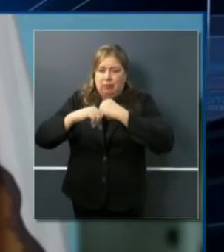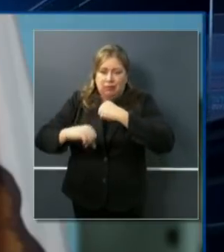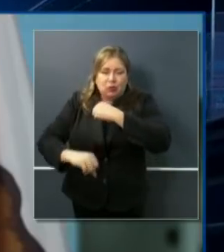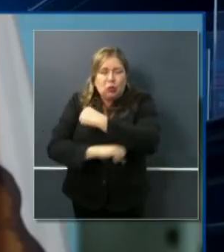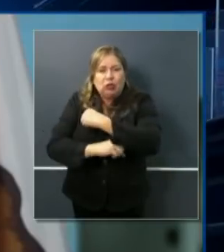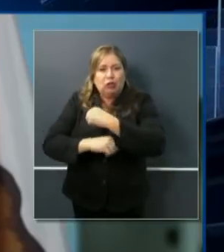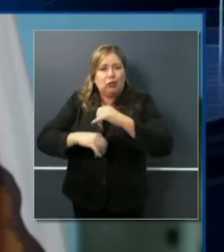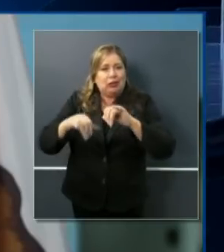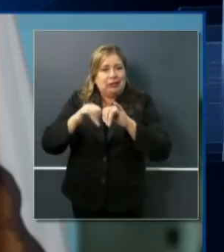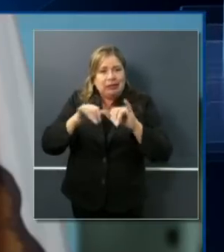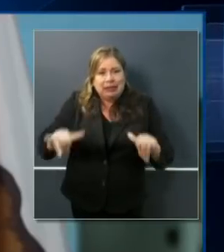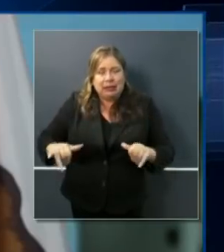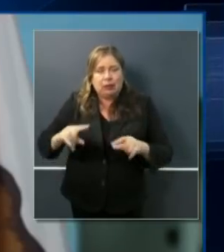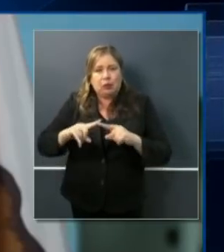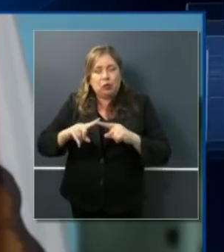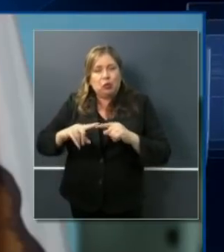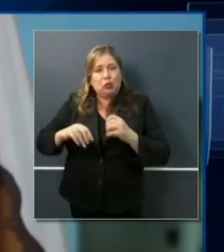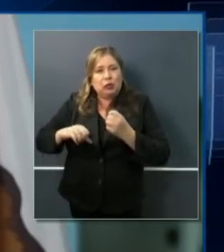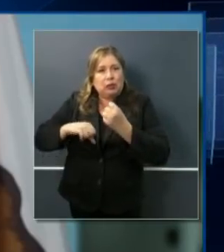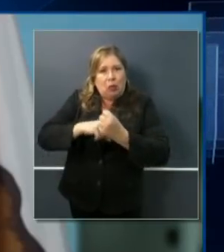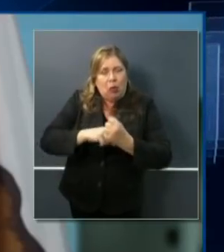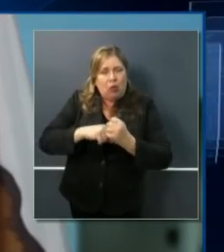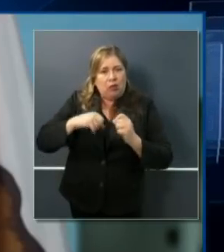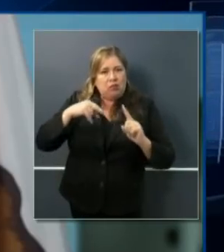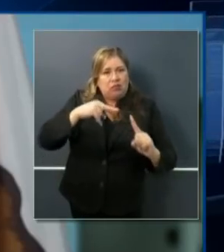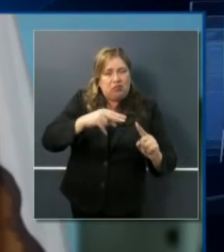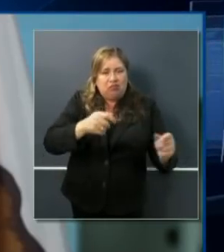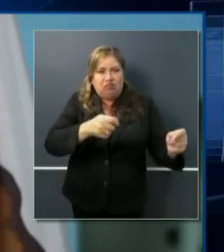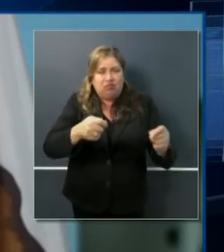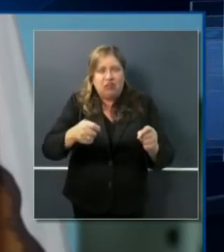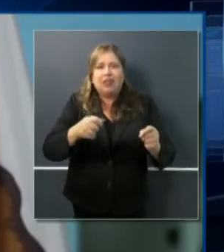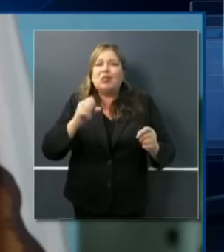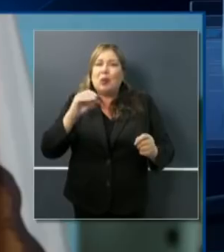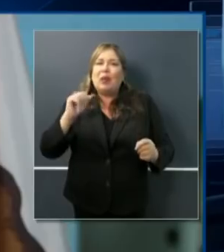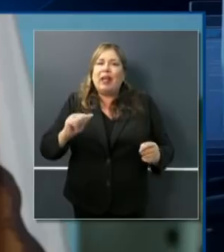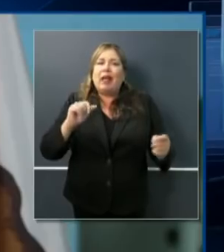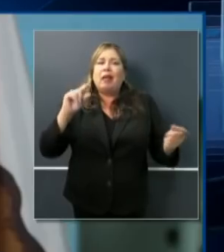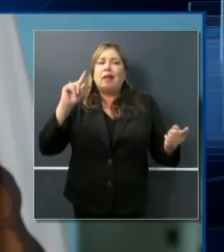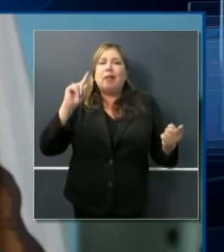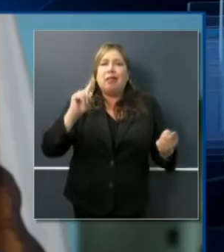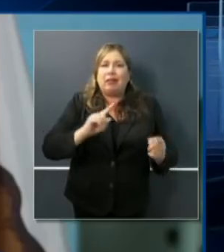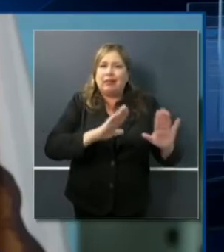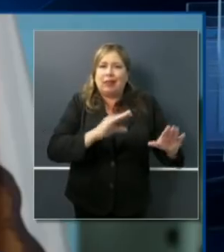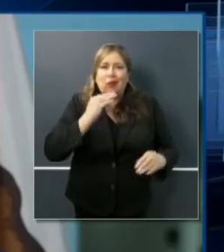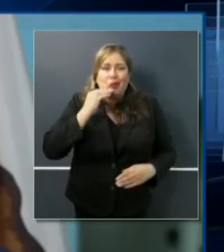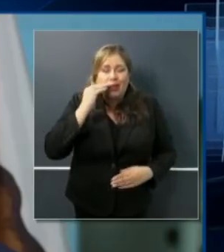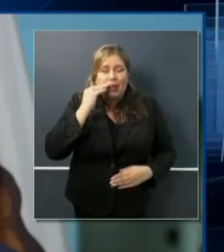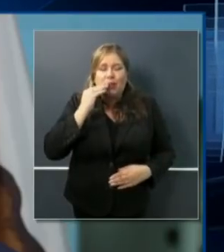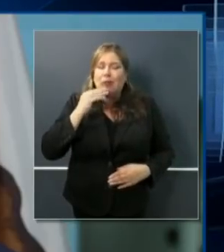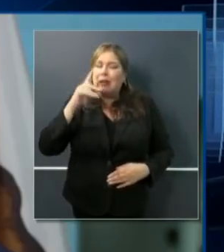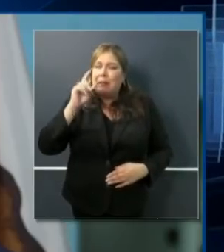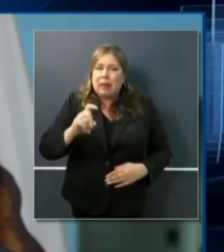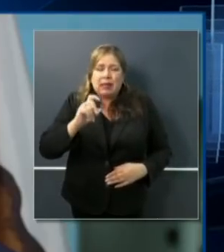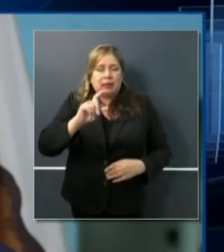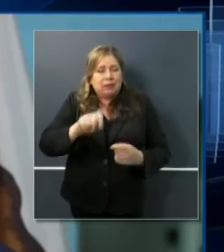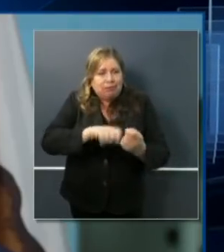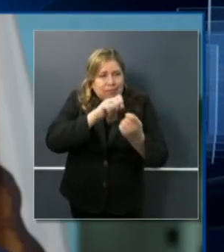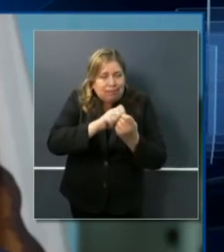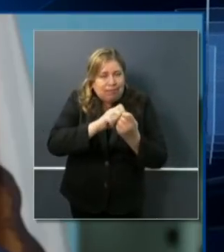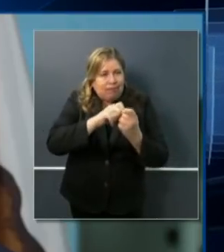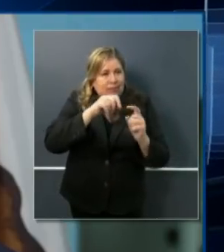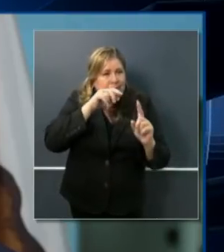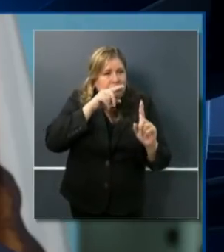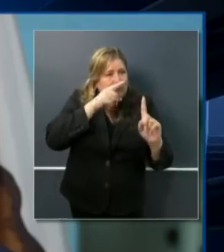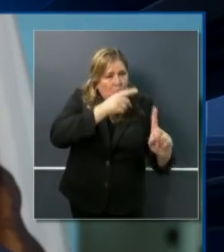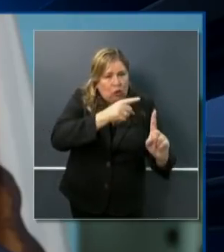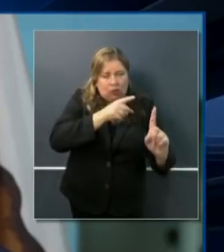being exposed to infection. They need the hospitals and health systems to be able to handle surges. They need therapeutics to meet the demand.